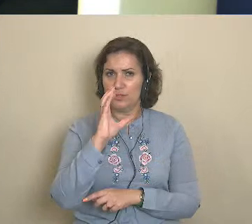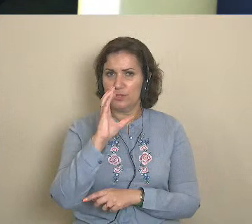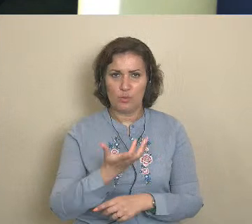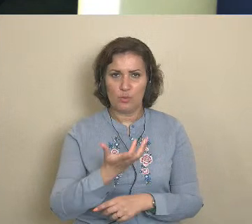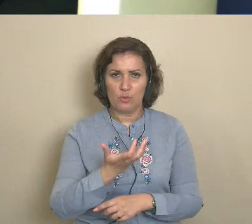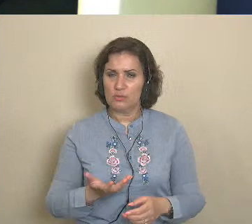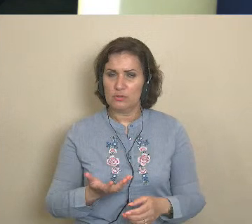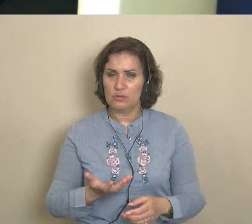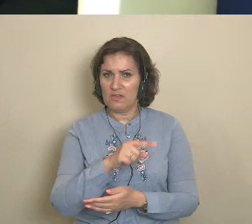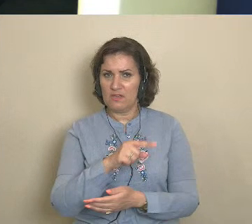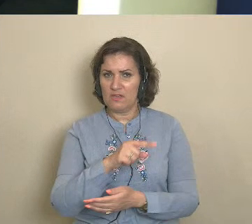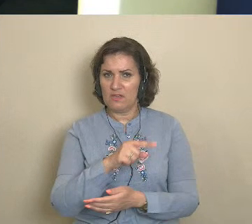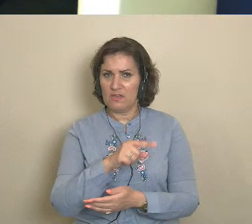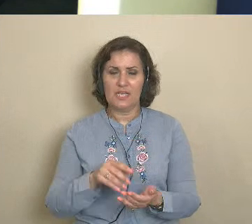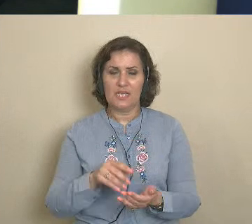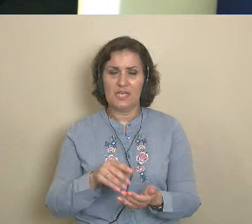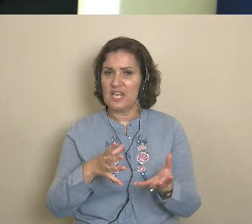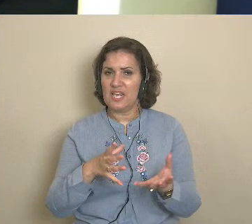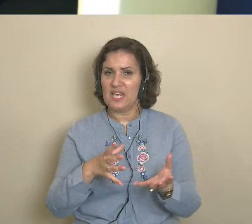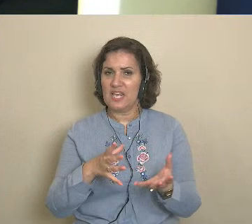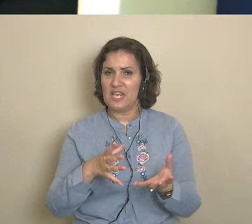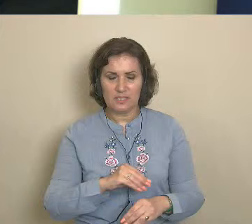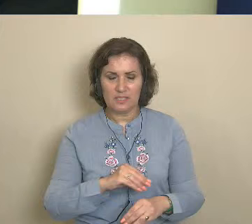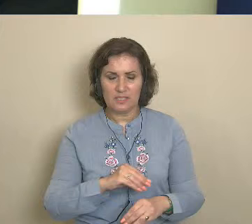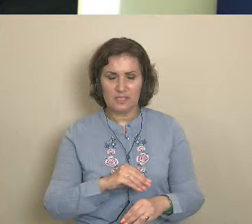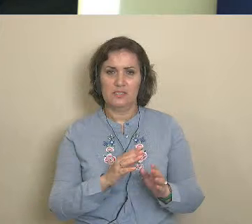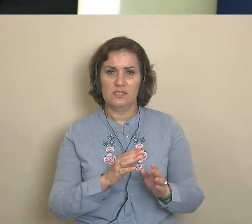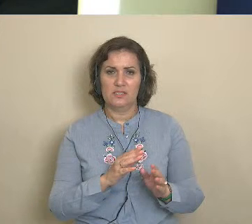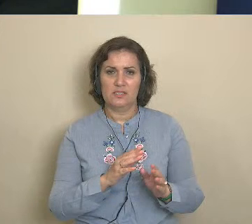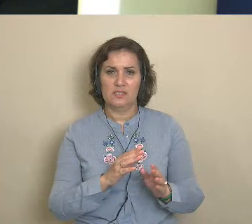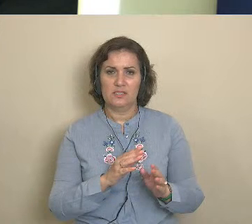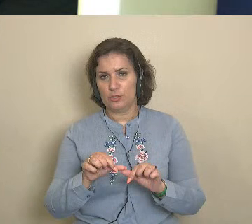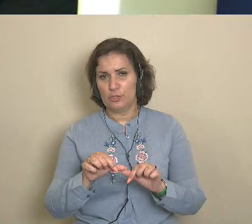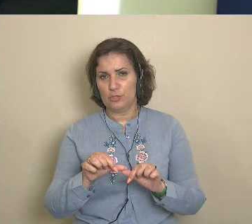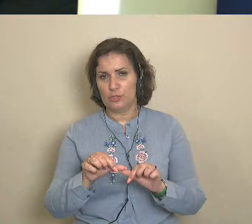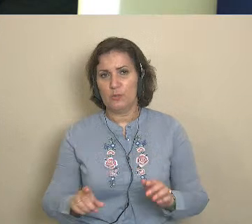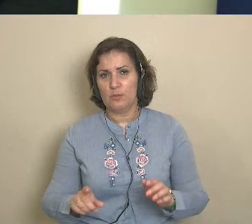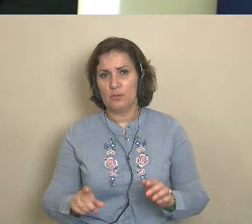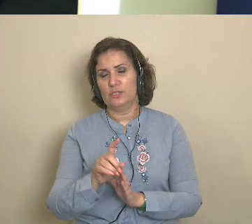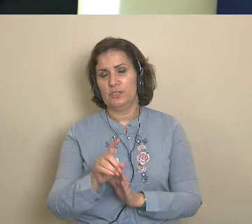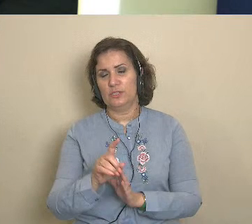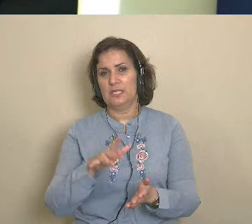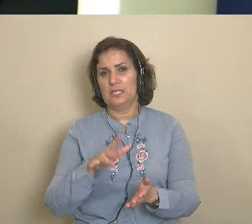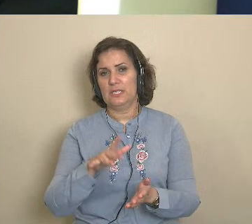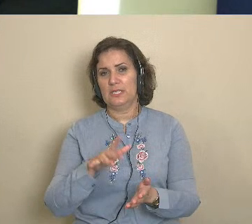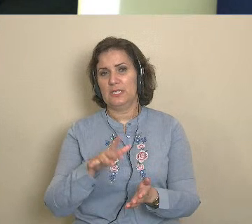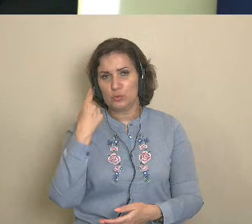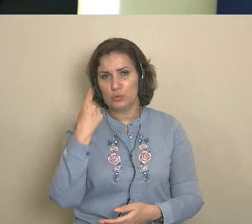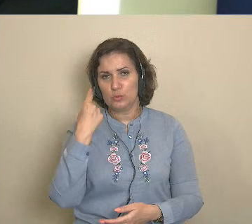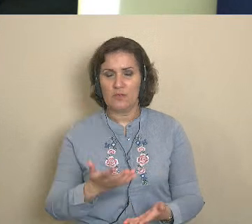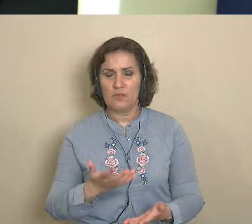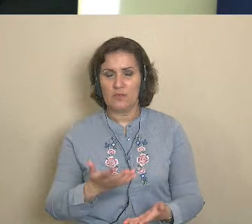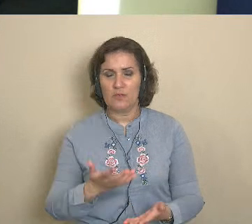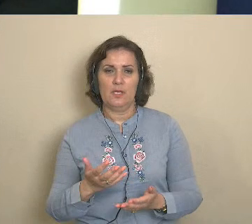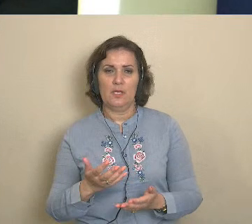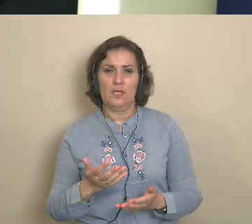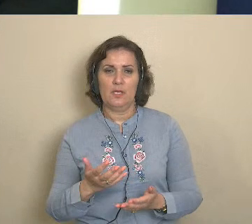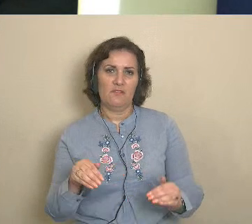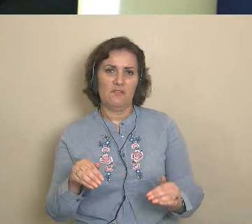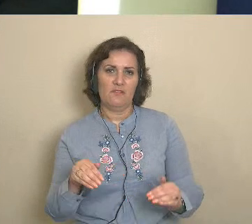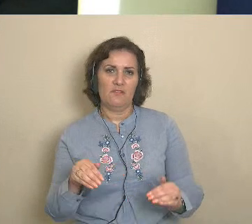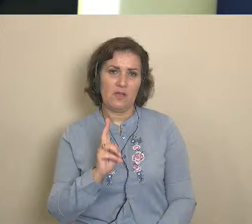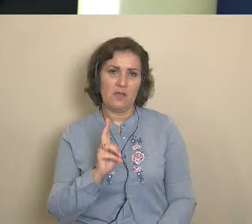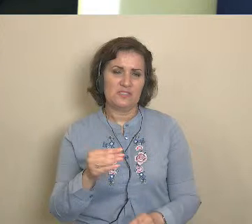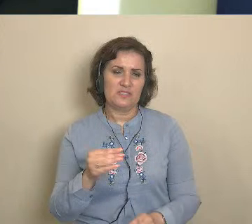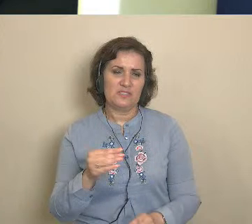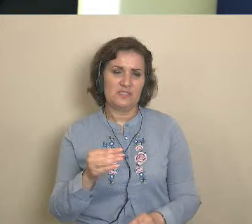pandemic is a very important challenge and a serious challenge to all the commissions, starting from the